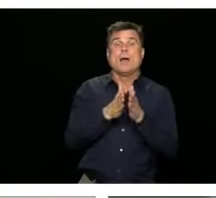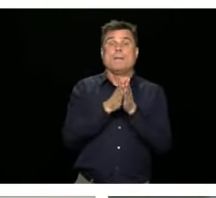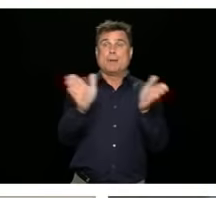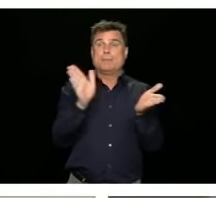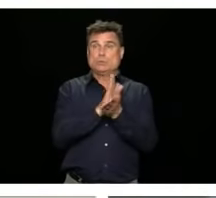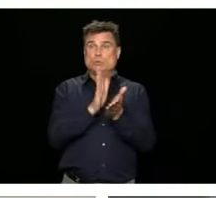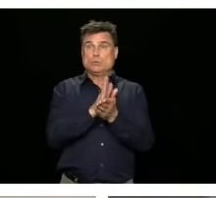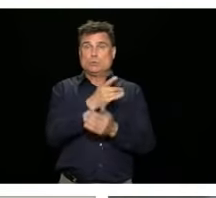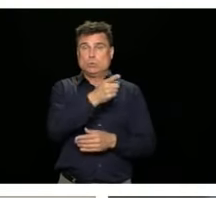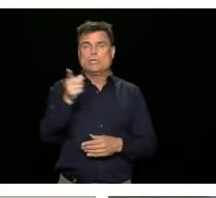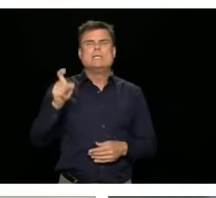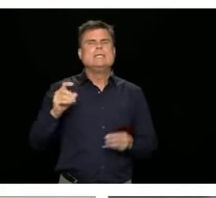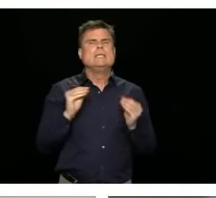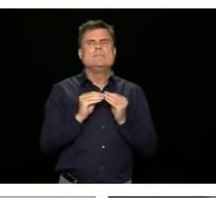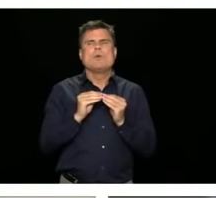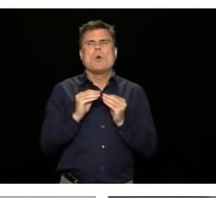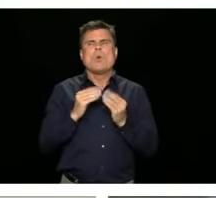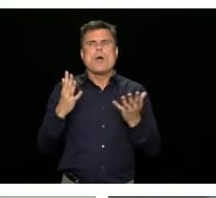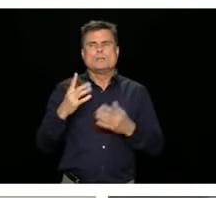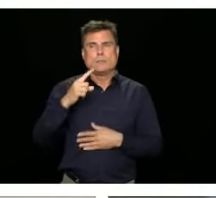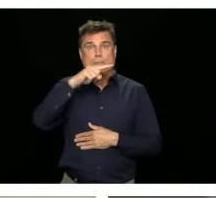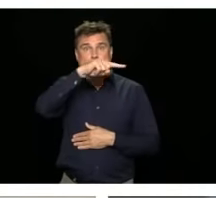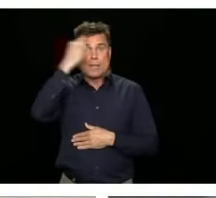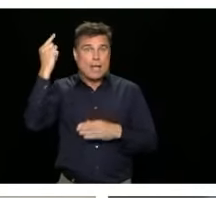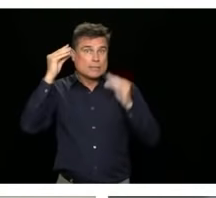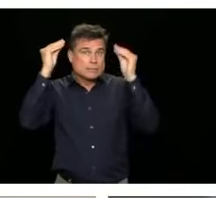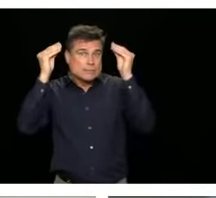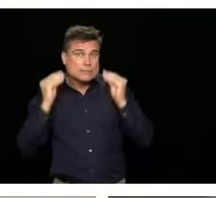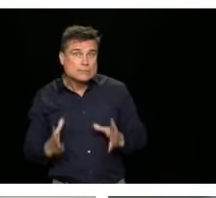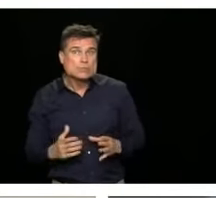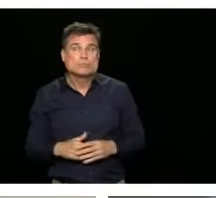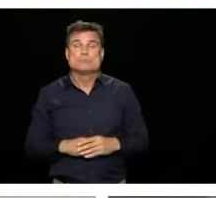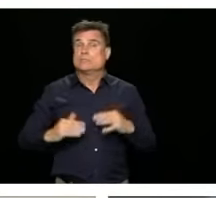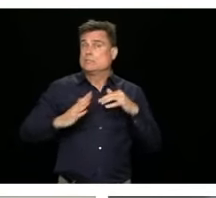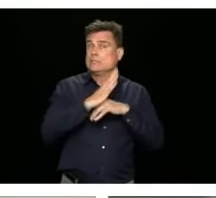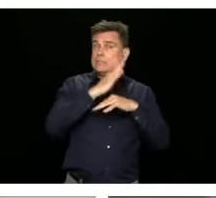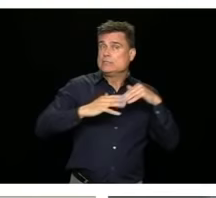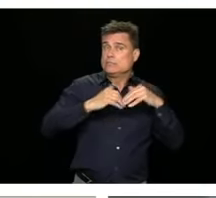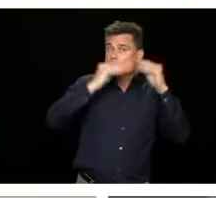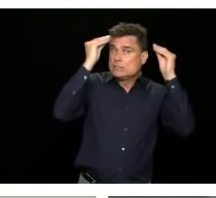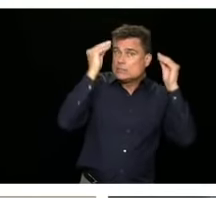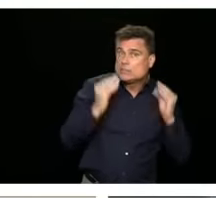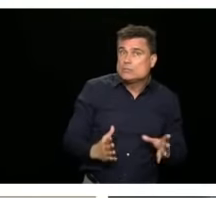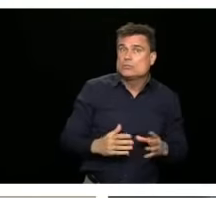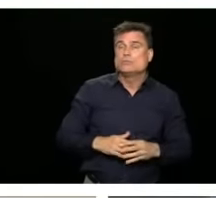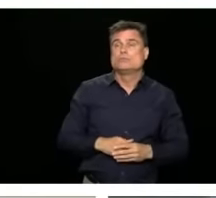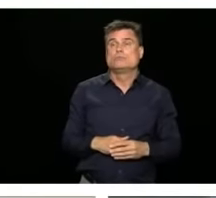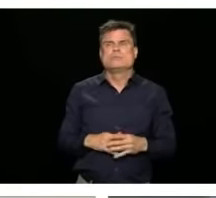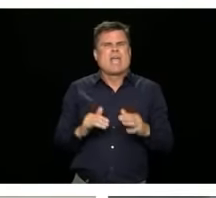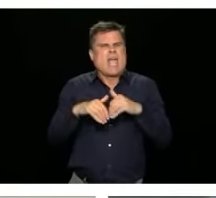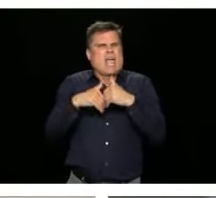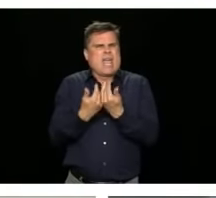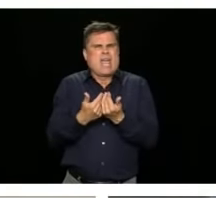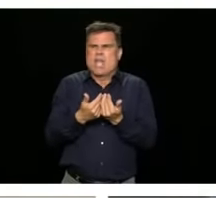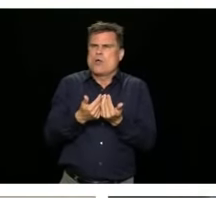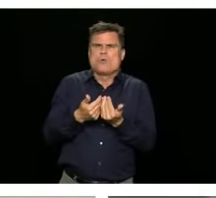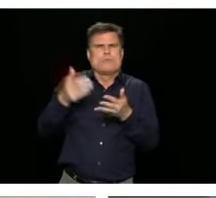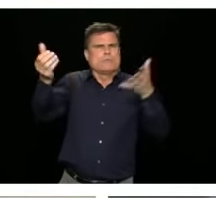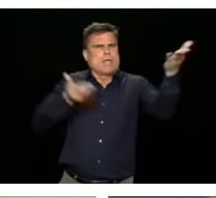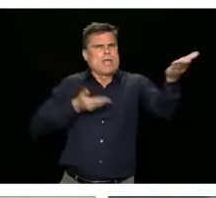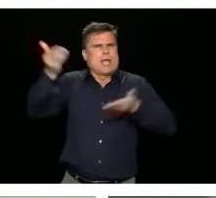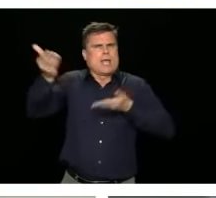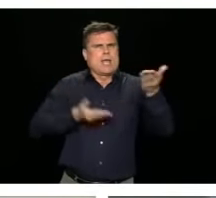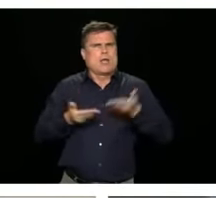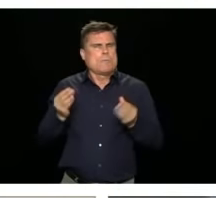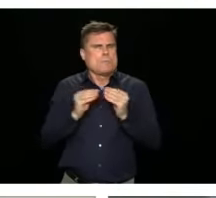models. So I will start with Dr. Tarari. You hire them. We hire them. Yes, give them